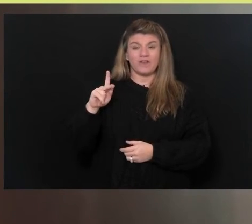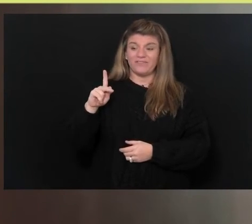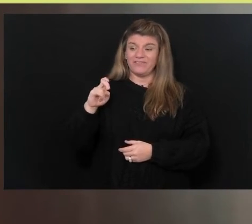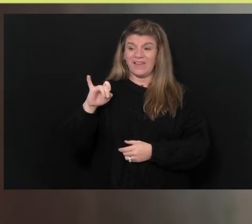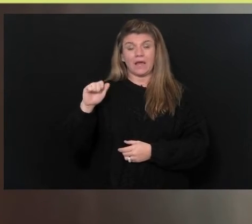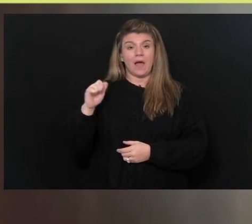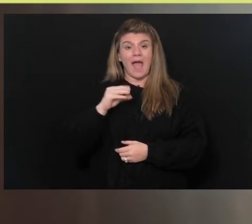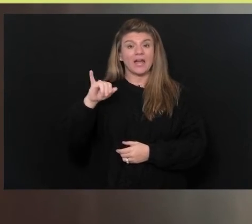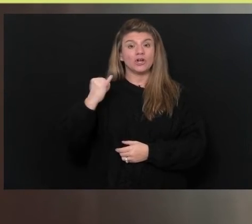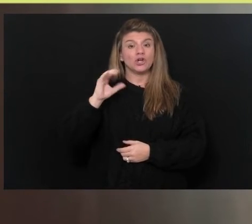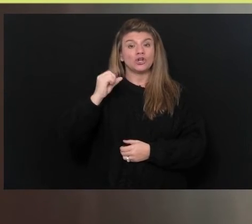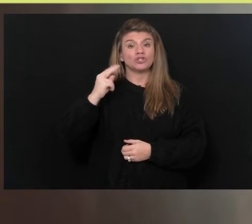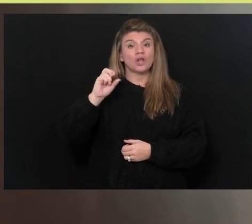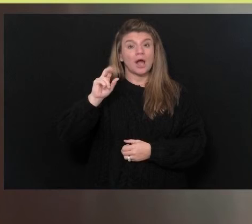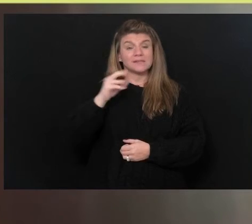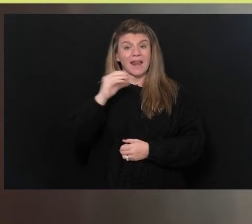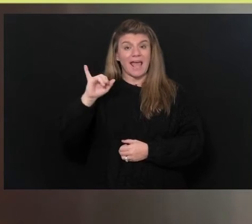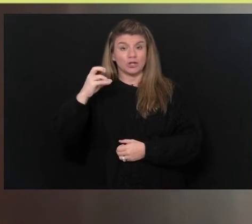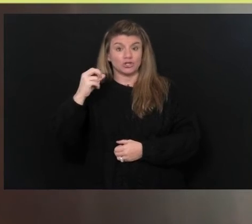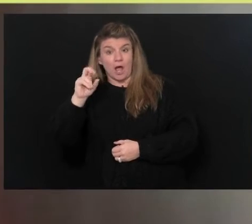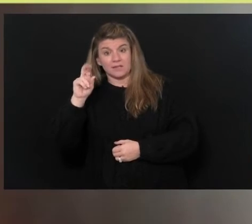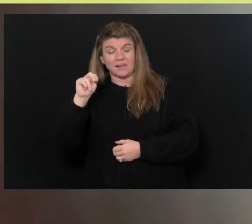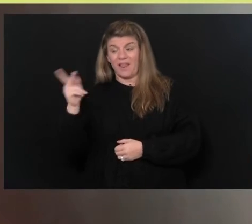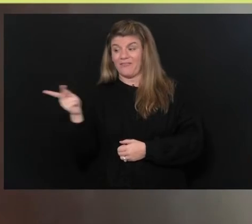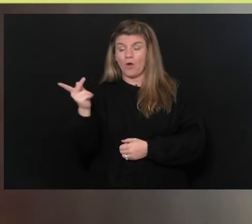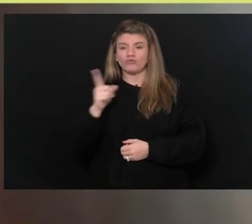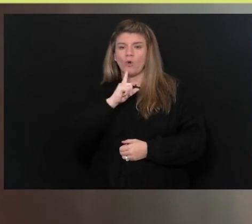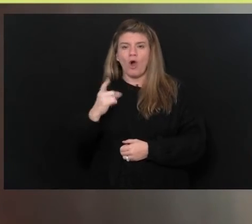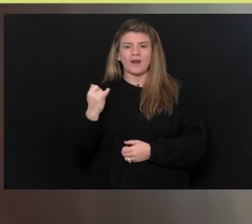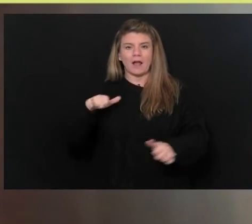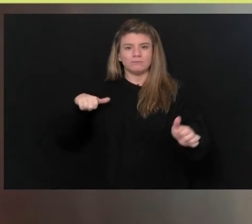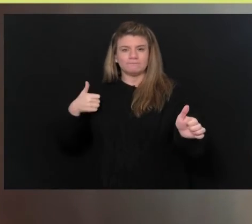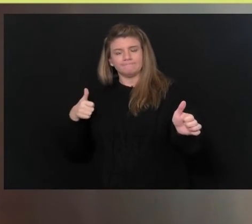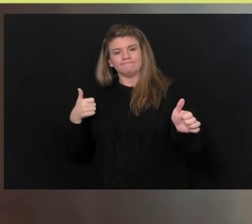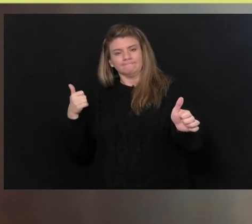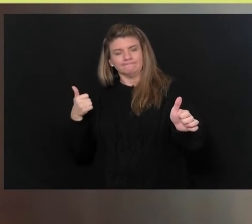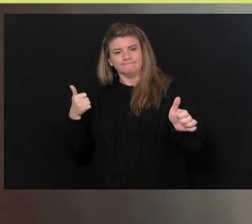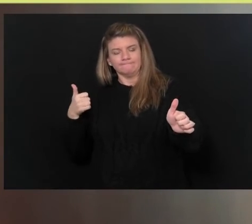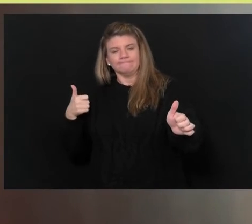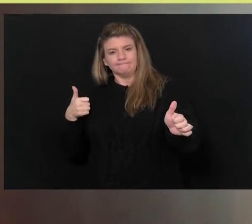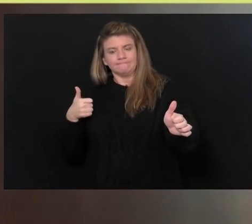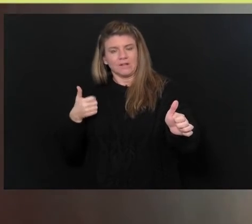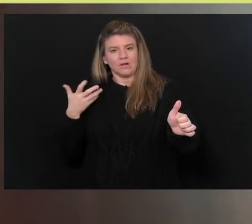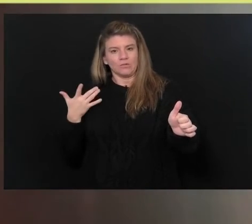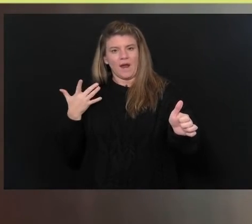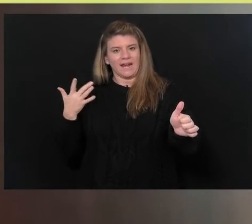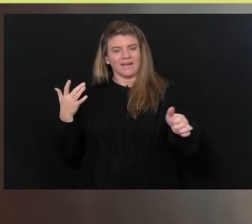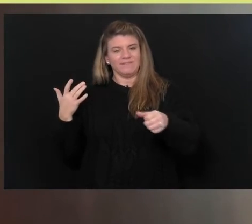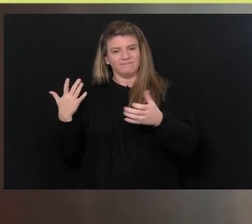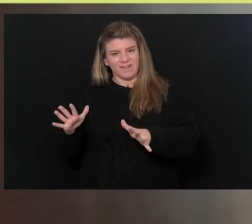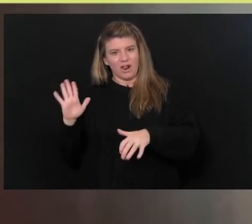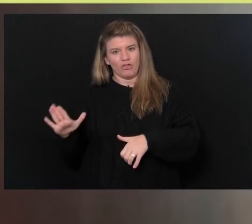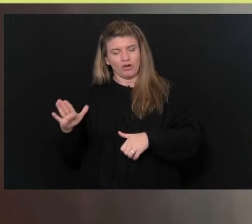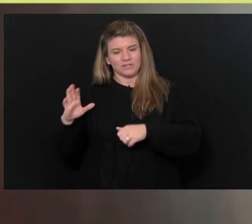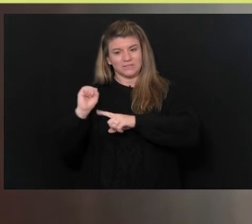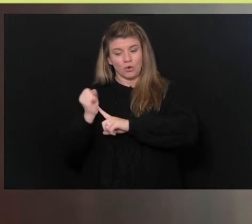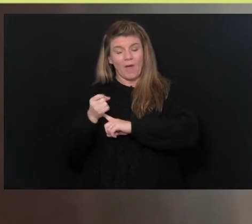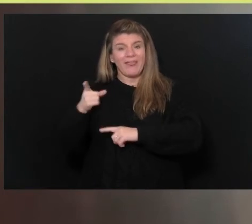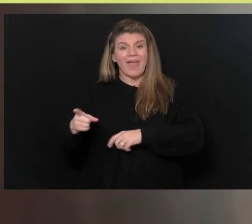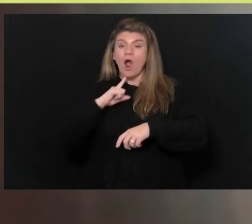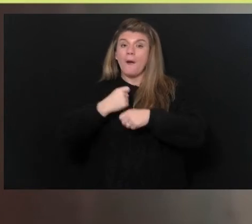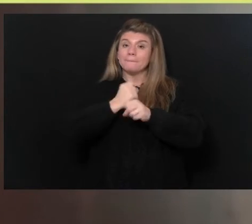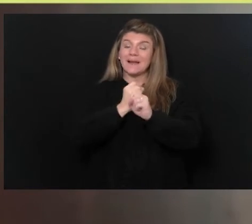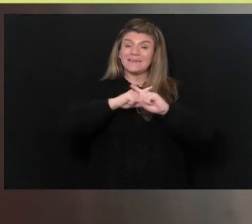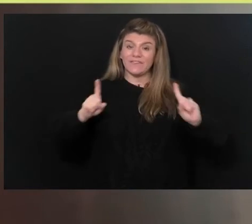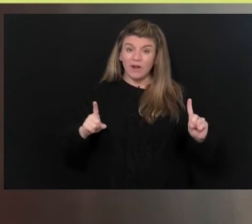Johnson's, which are other vaccines that are sort of trailing right now, Pfizer and Moderna, are made very differently, and